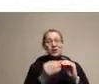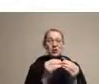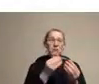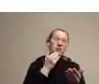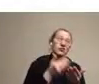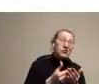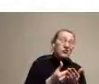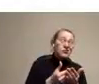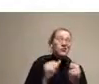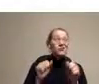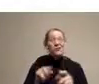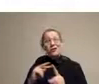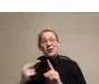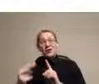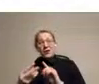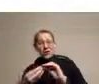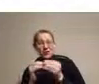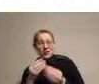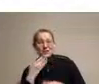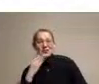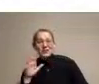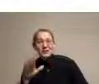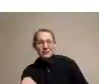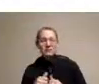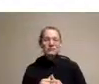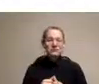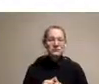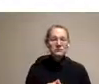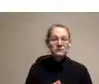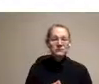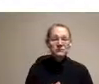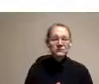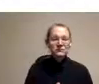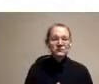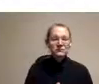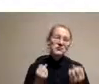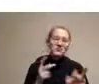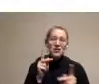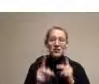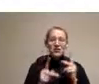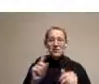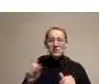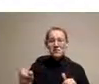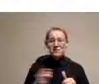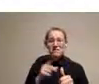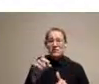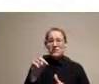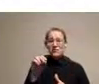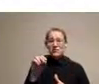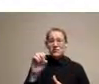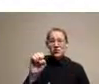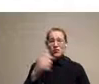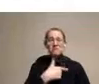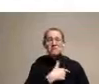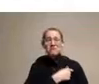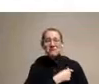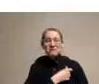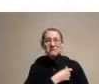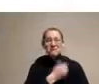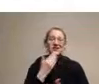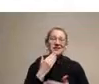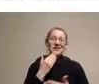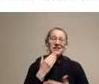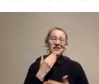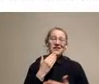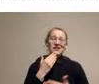one dose of disease, which I suppose you could consider a triumph. But it's not really a triumph when you realize that across all ages, we have only 63% of